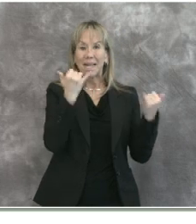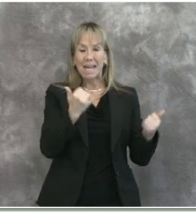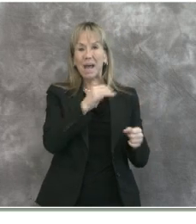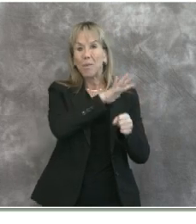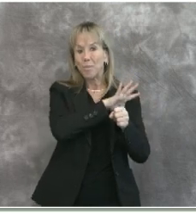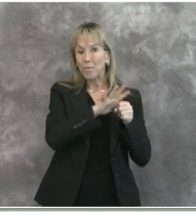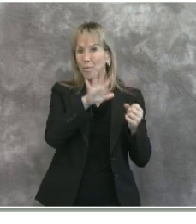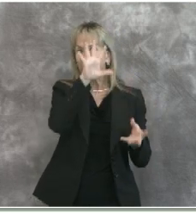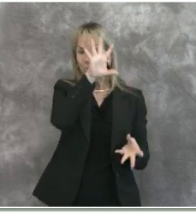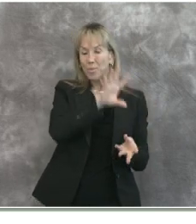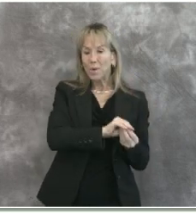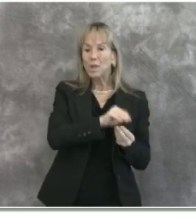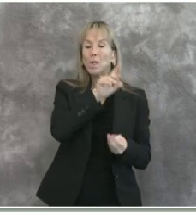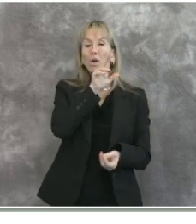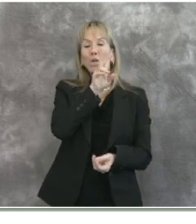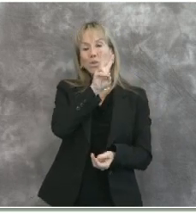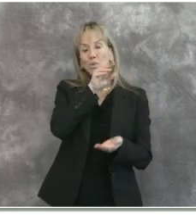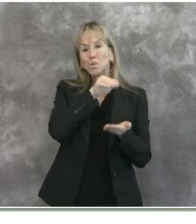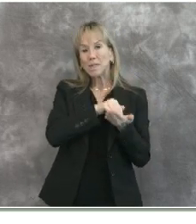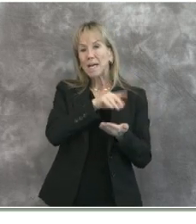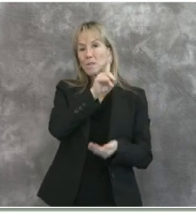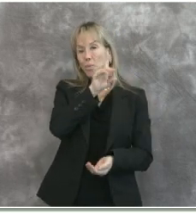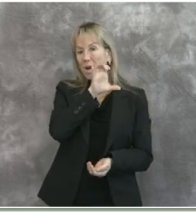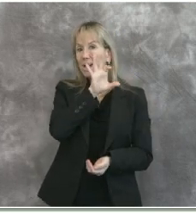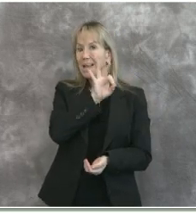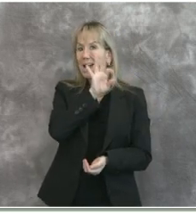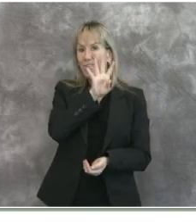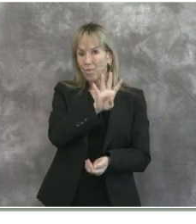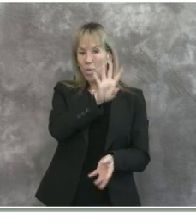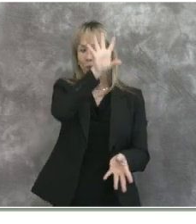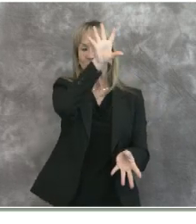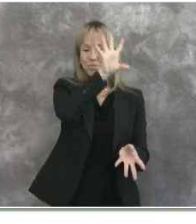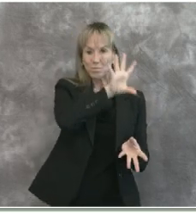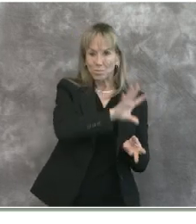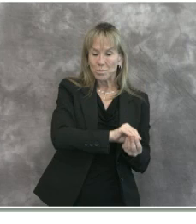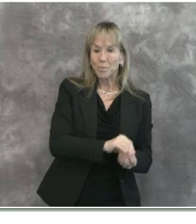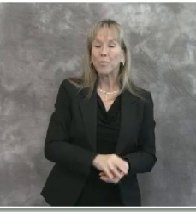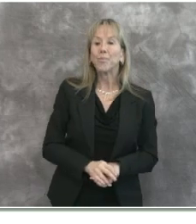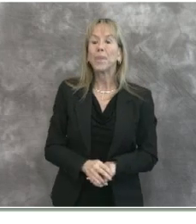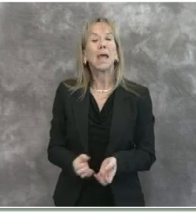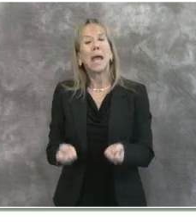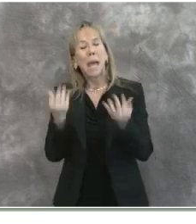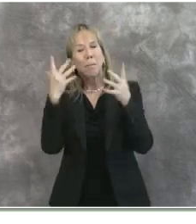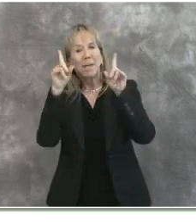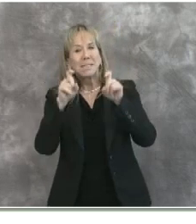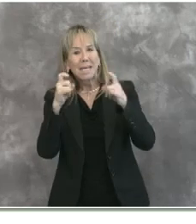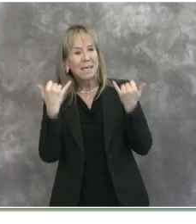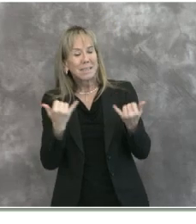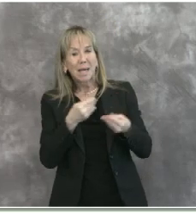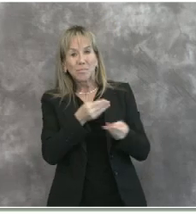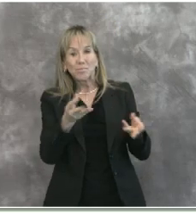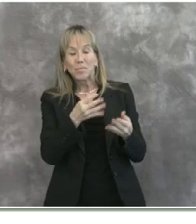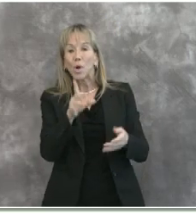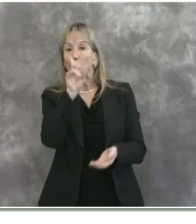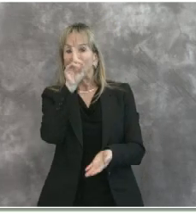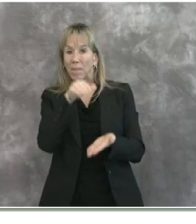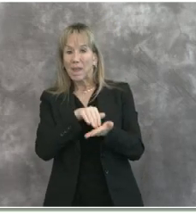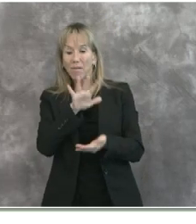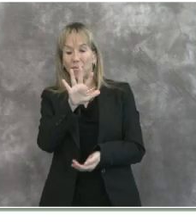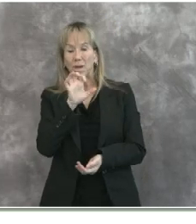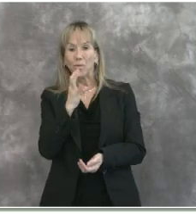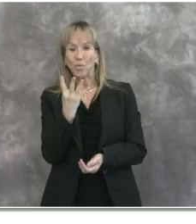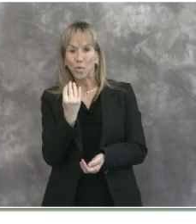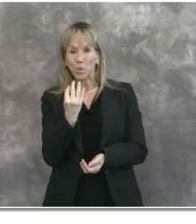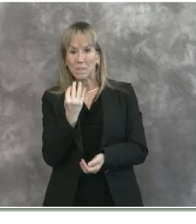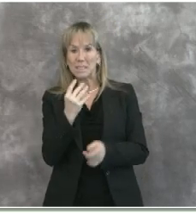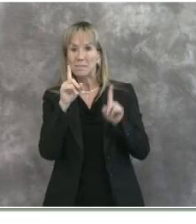of 2,491 cumulative to date. Number of testing today, we're reporting 1,514